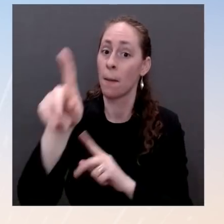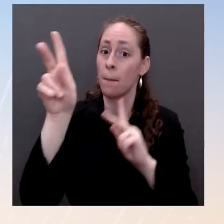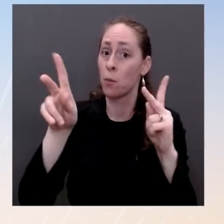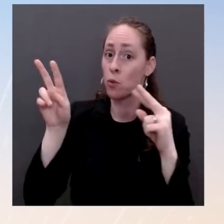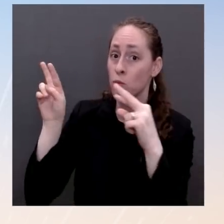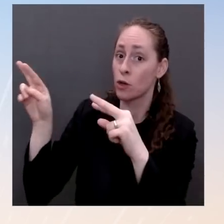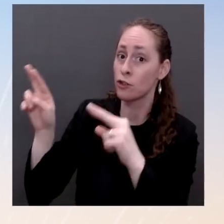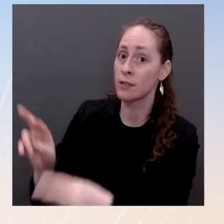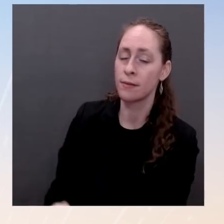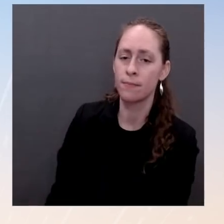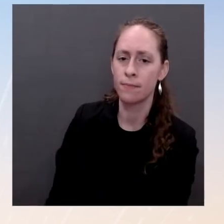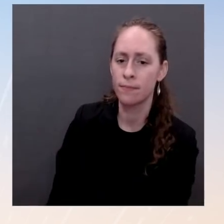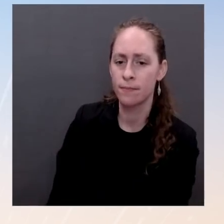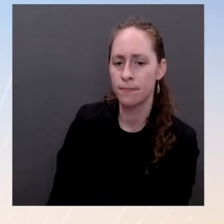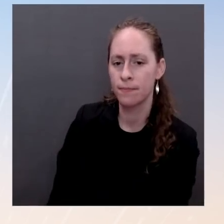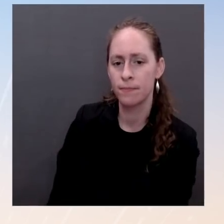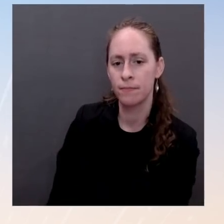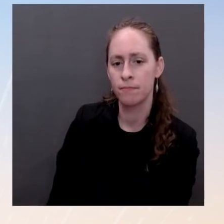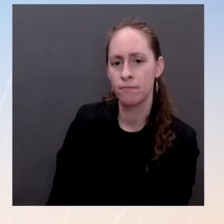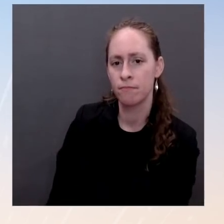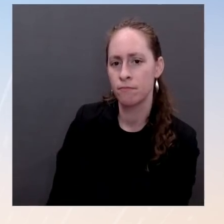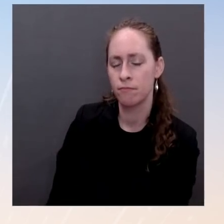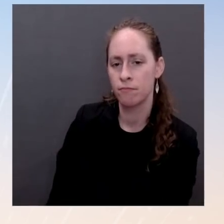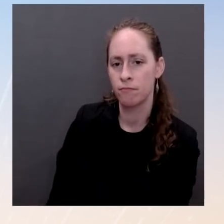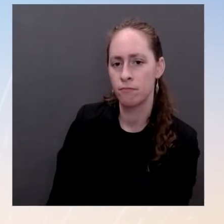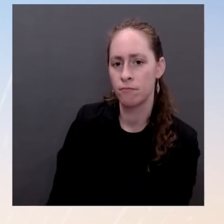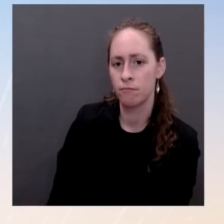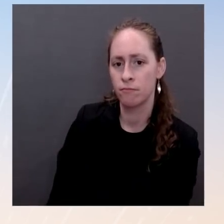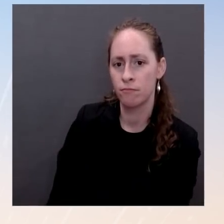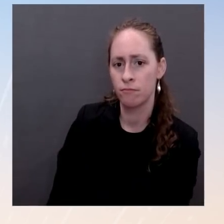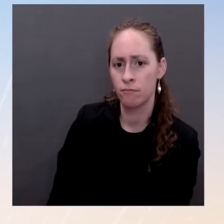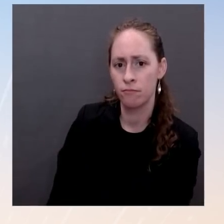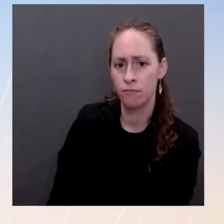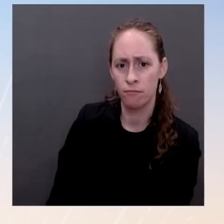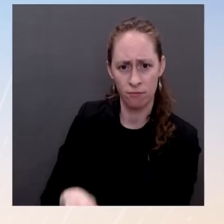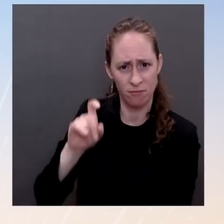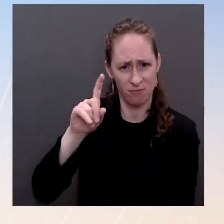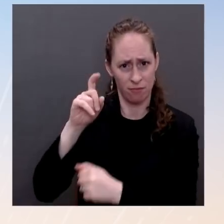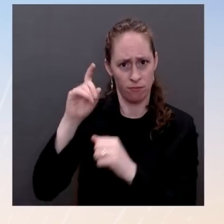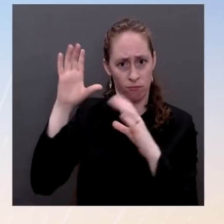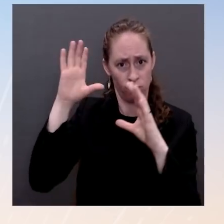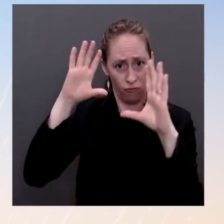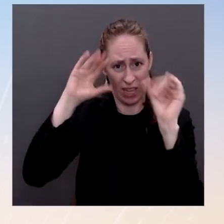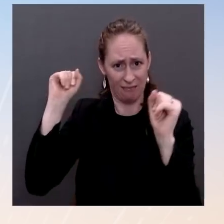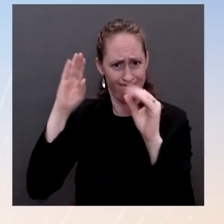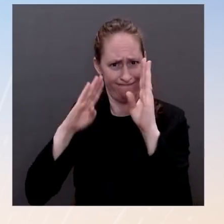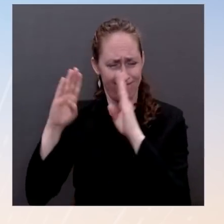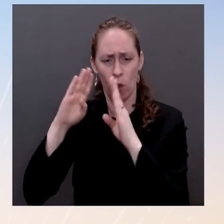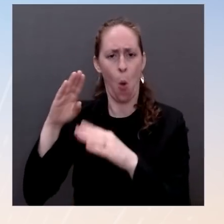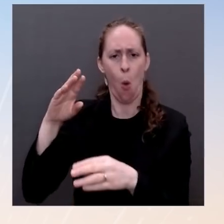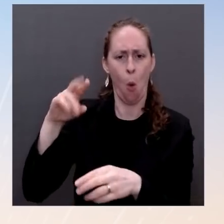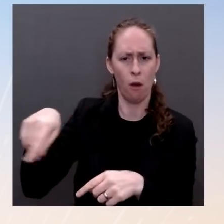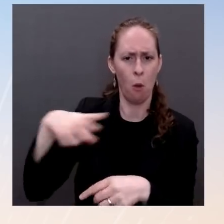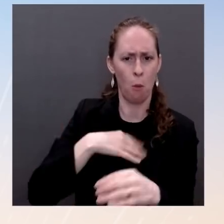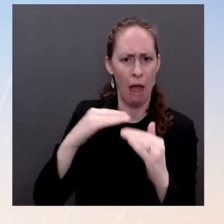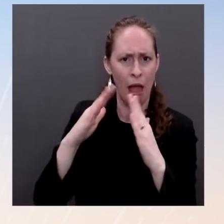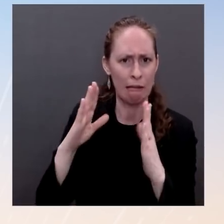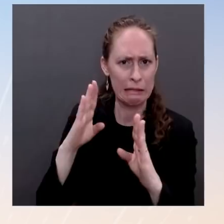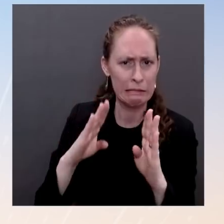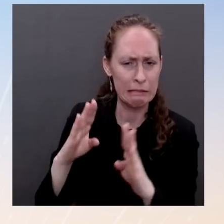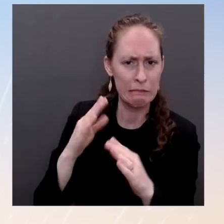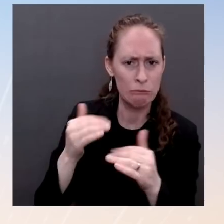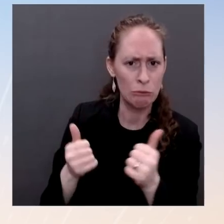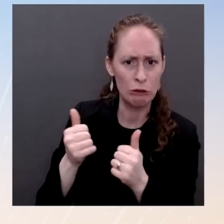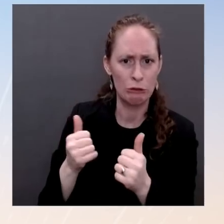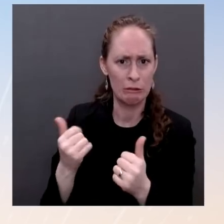either by the president or inside the White House that perhaps the understanding or support for kind of traditional Western alliances that